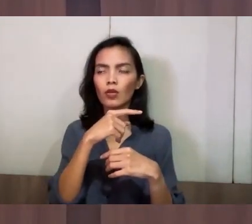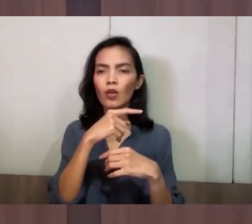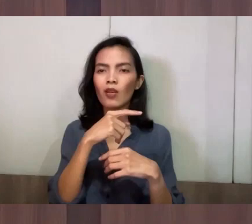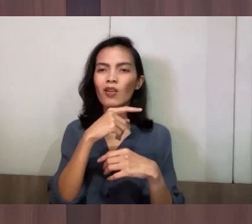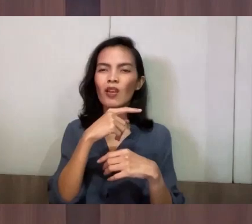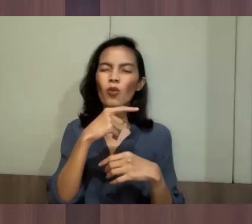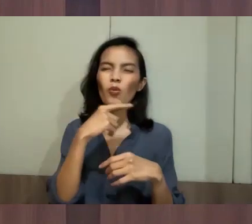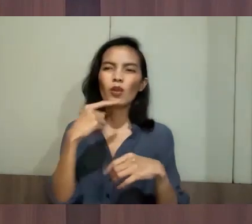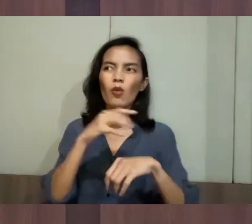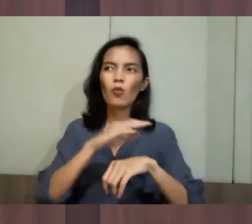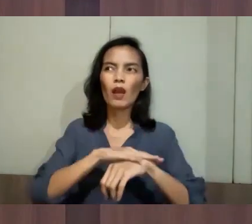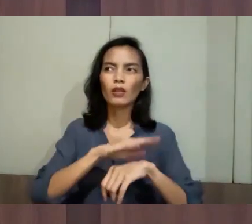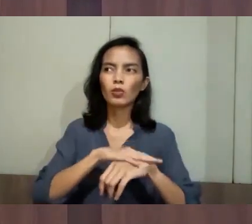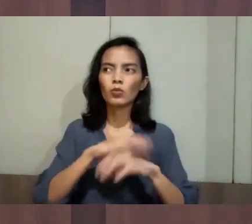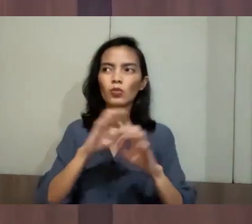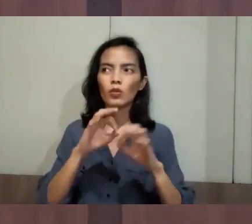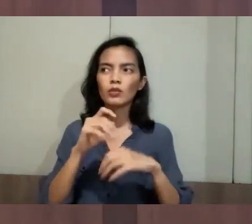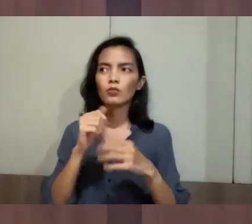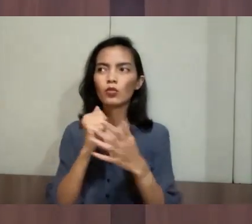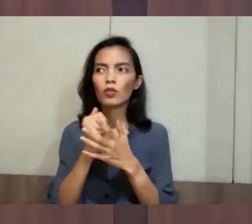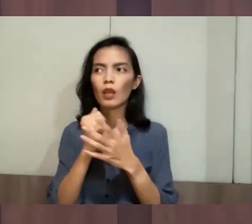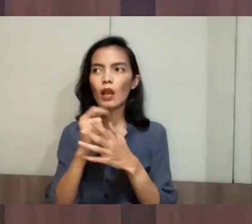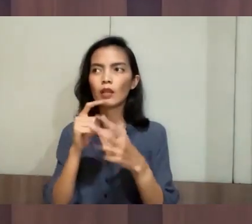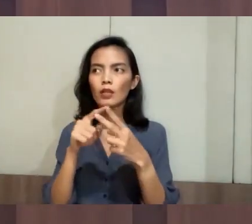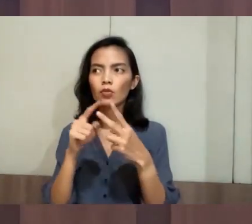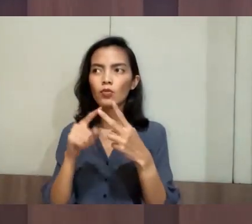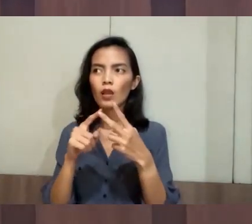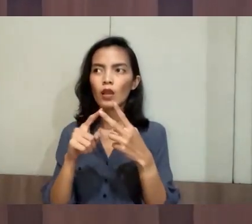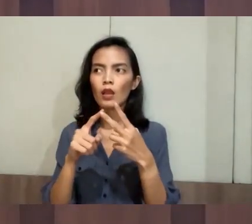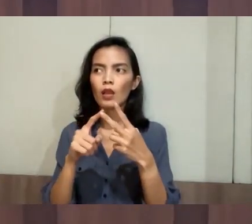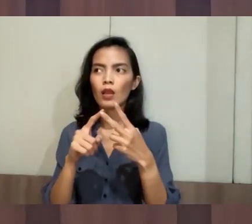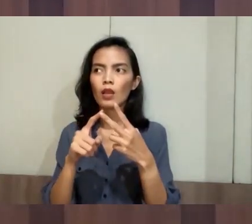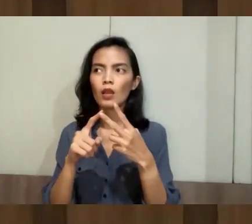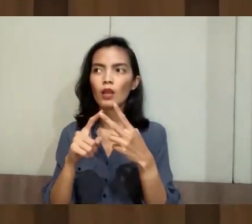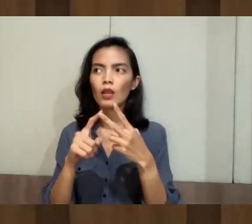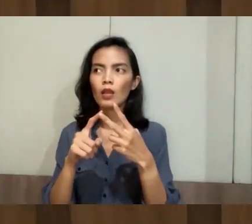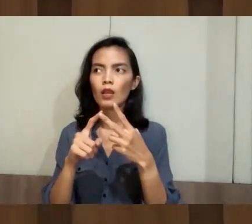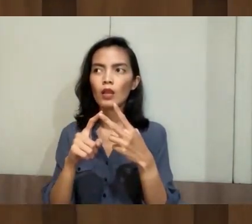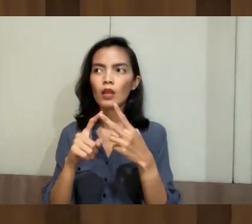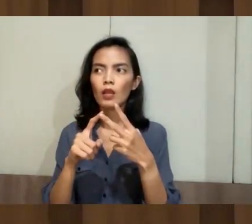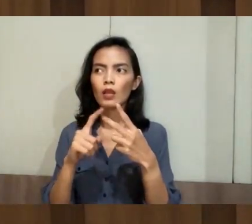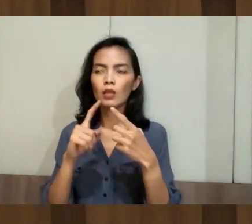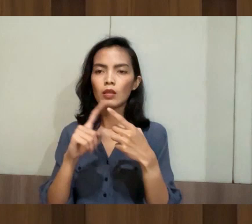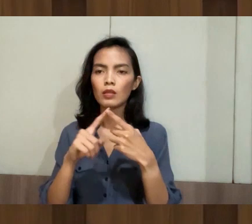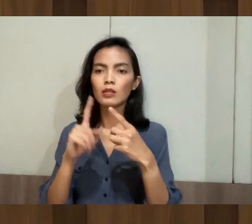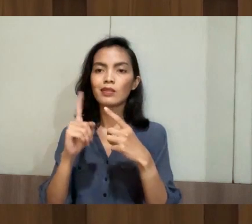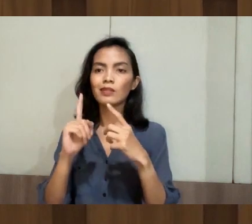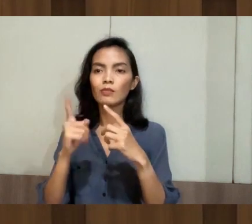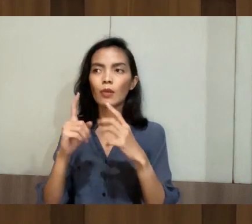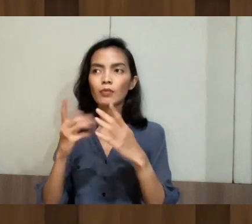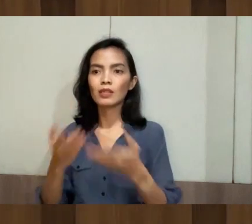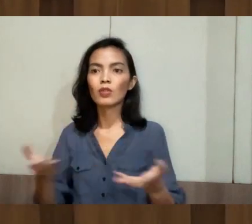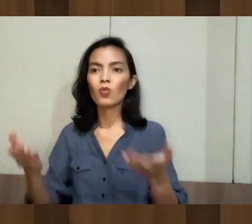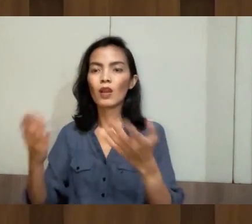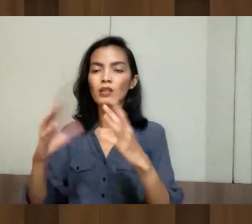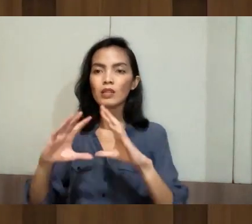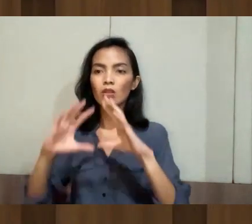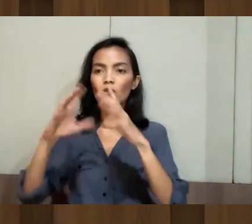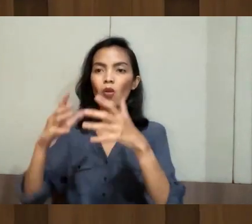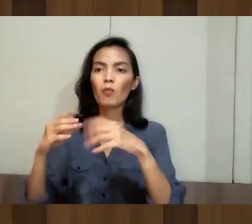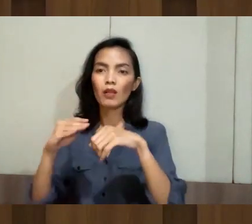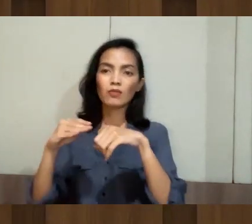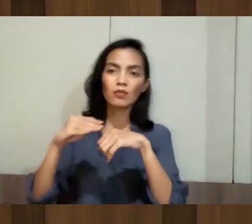of momentum. Now, this lack of momentum is driven by two factors. The first is because